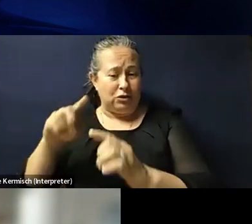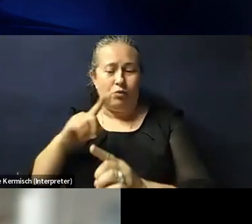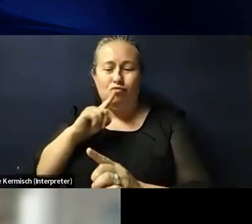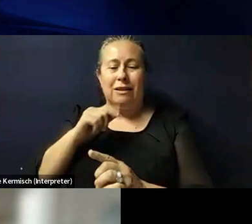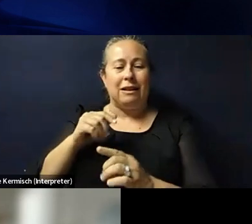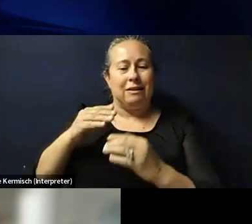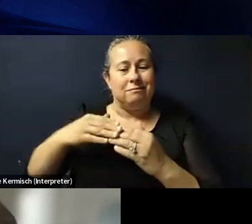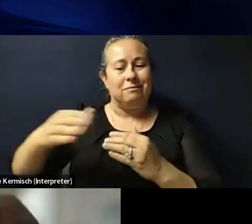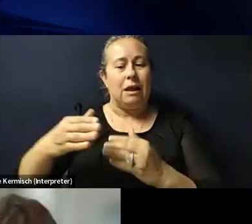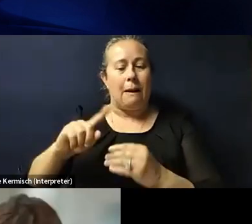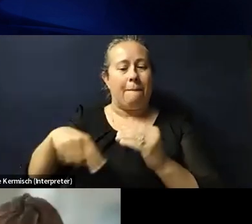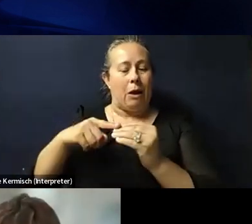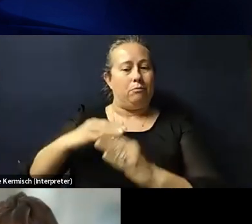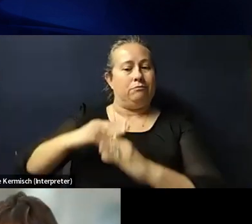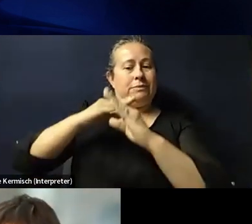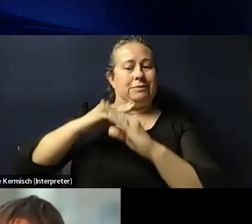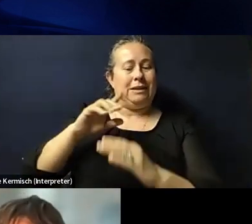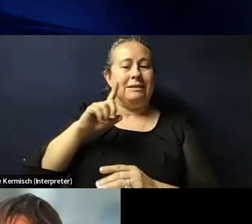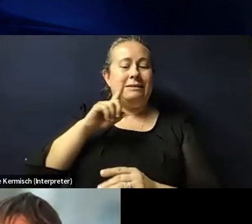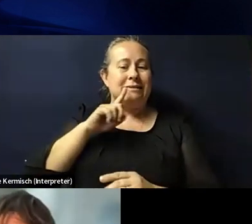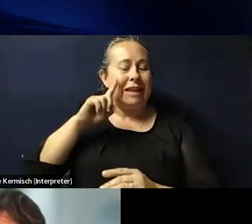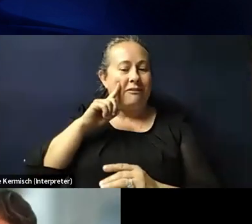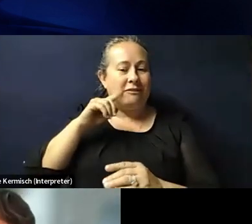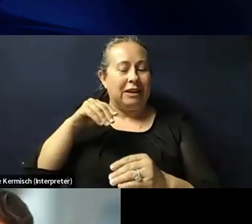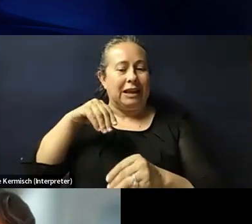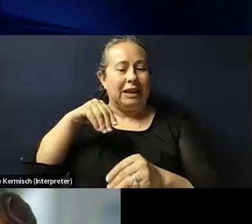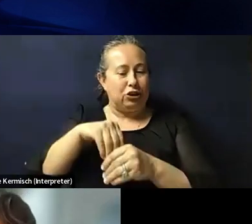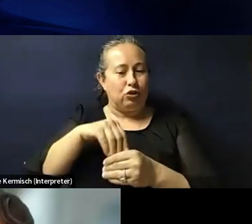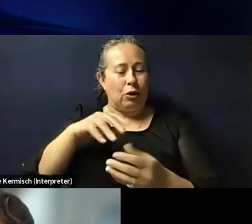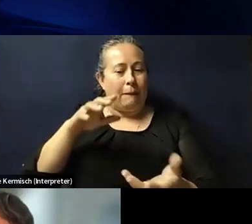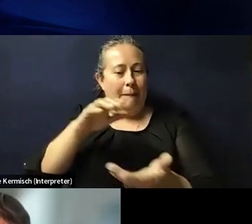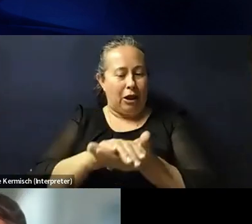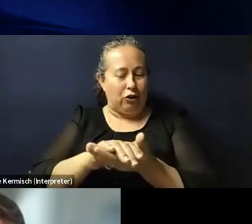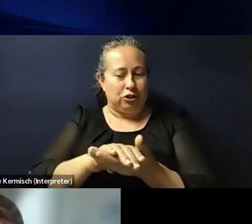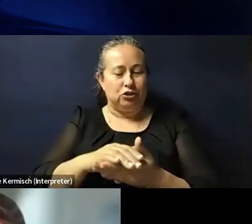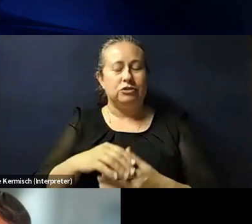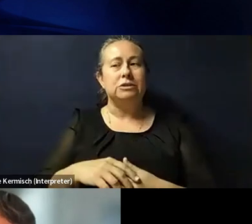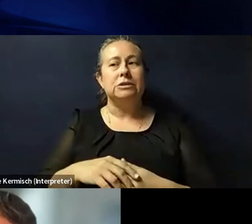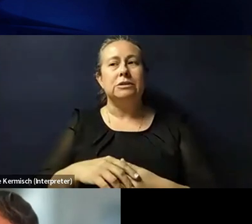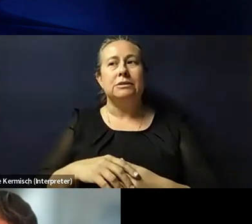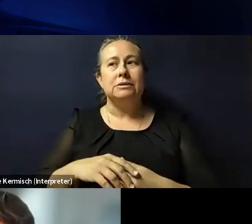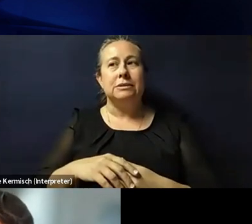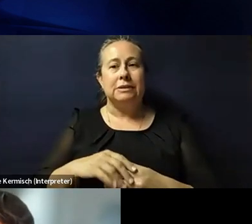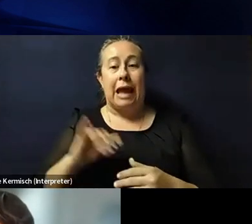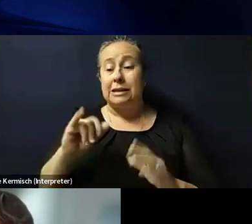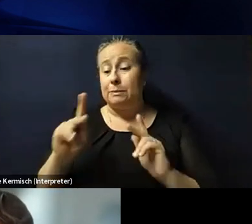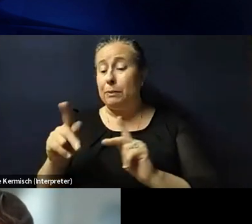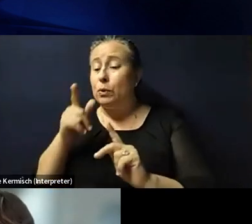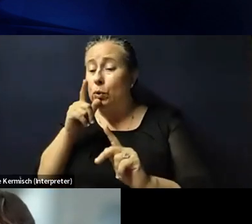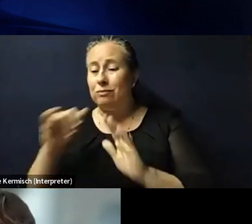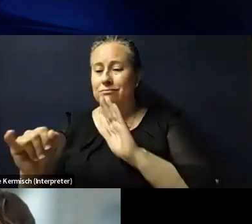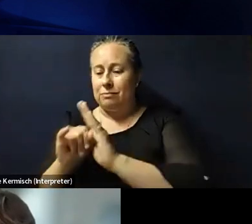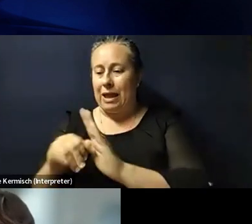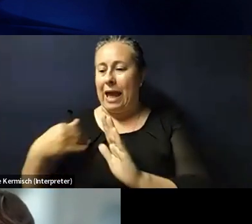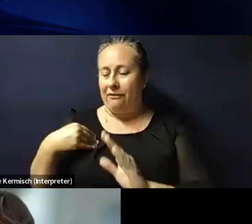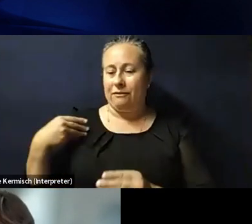deaf intermarriages between people who were identified as having hereditary